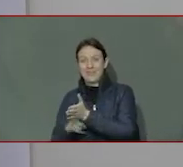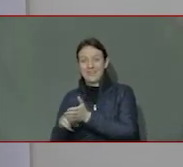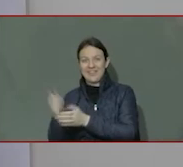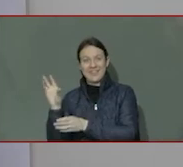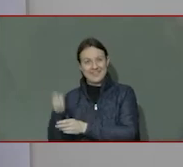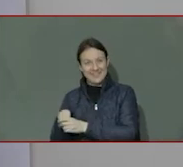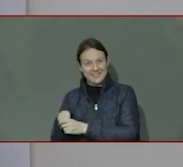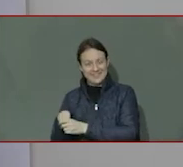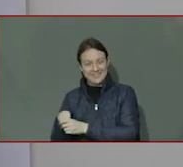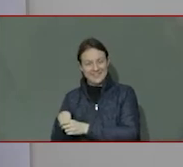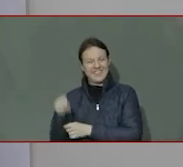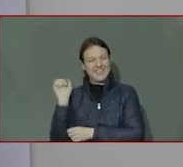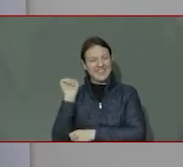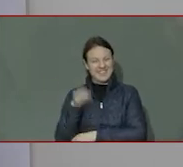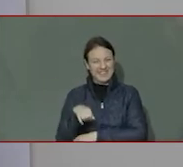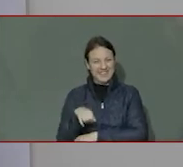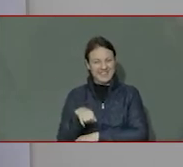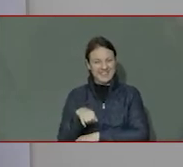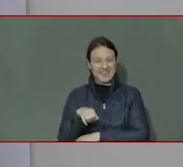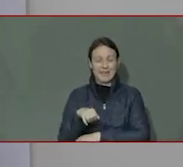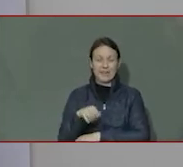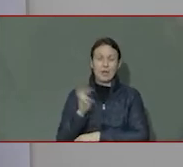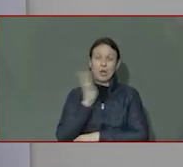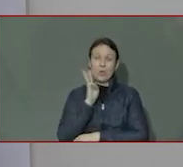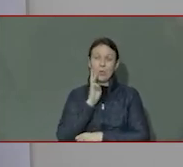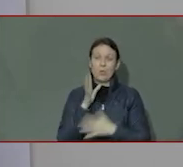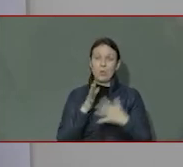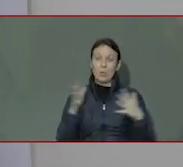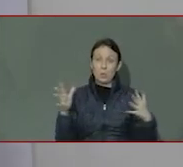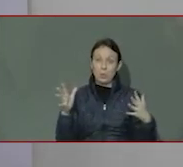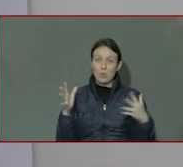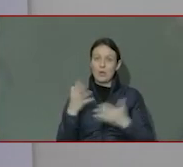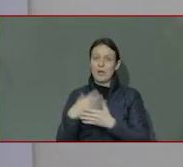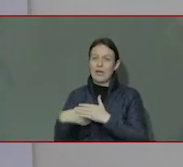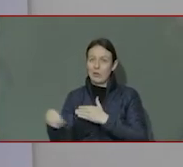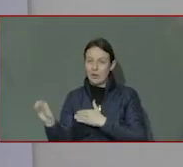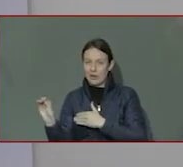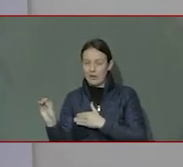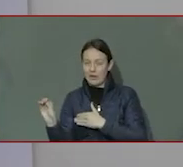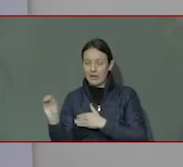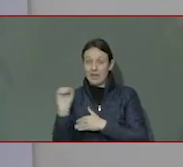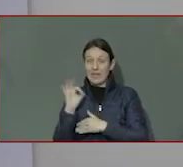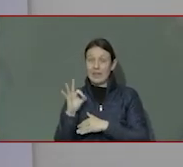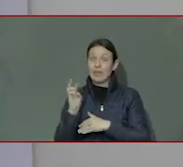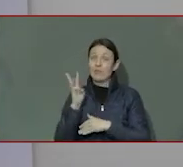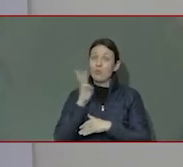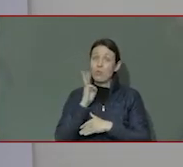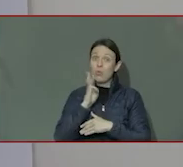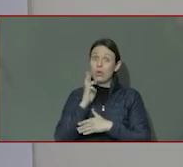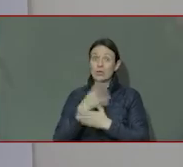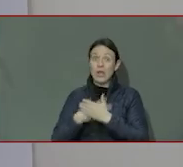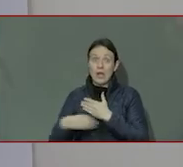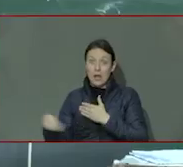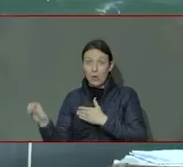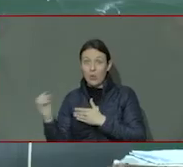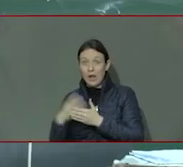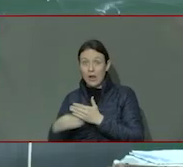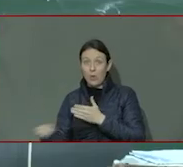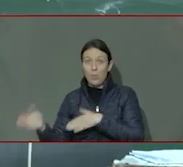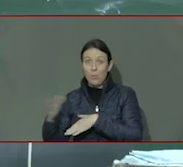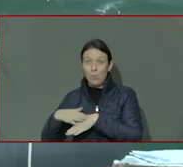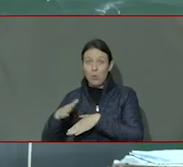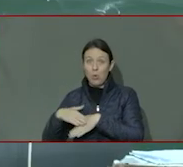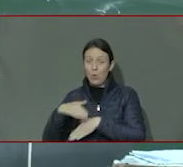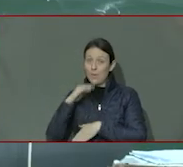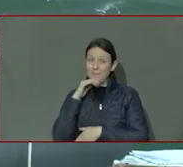To the urine, rather going out. So if the person still has water to give out, it means he is not